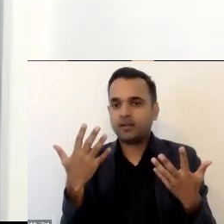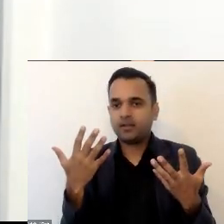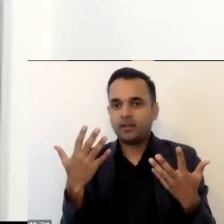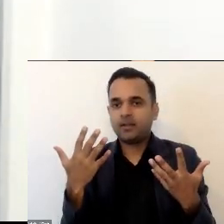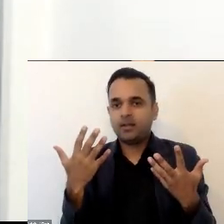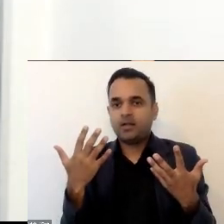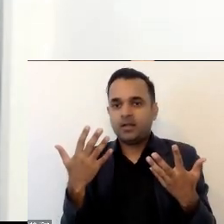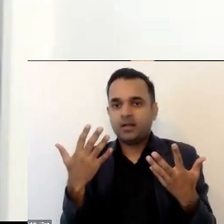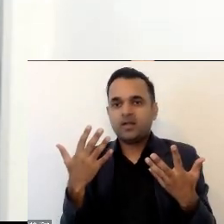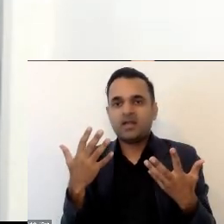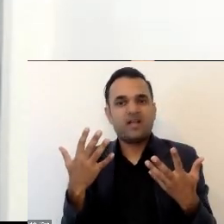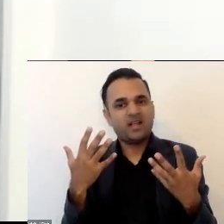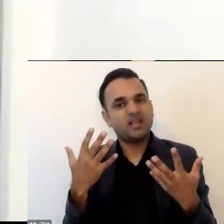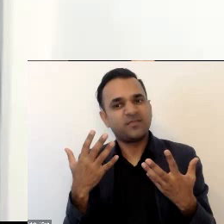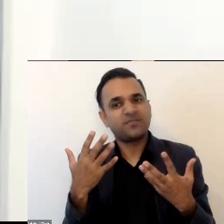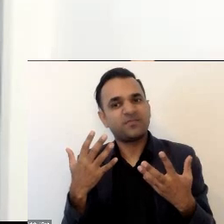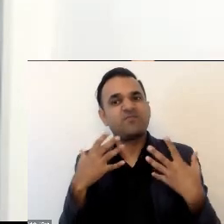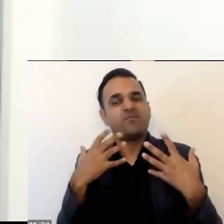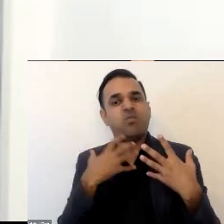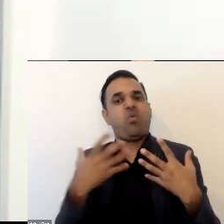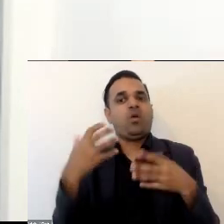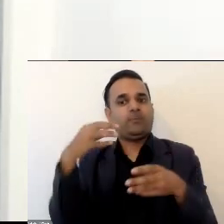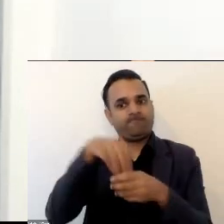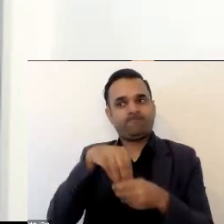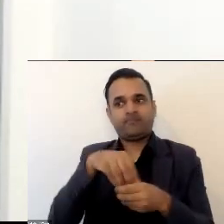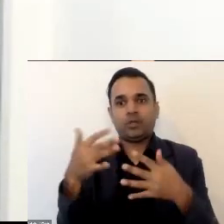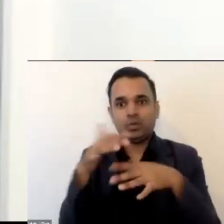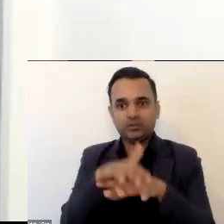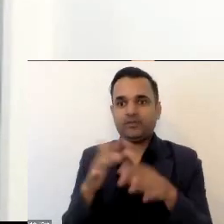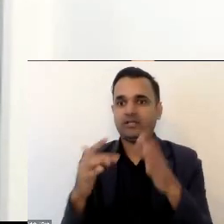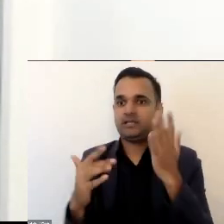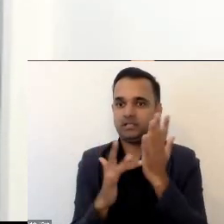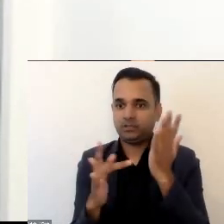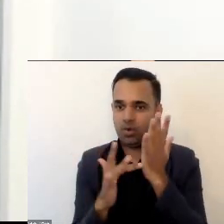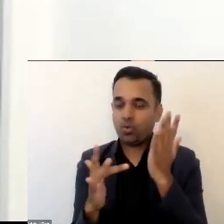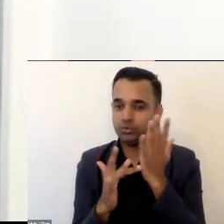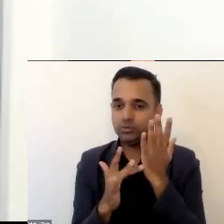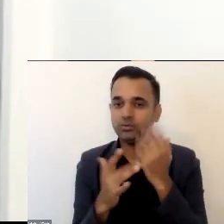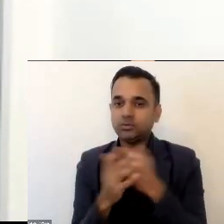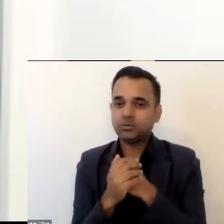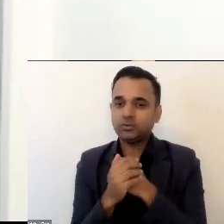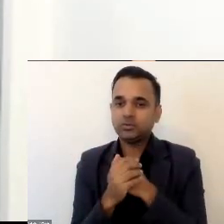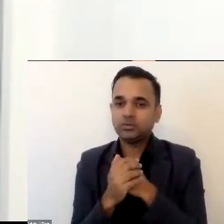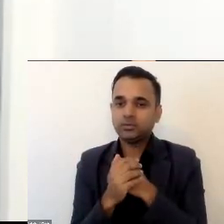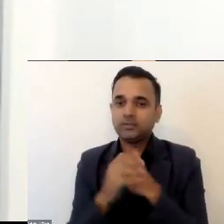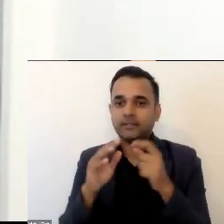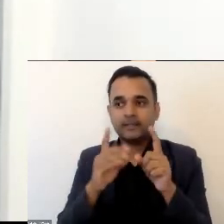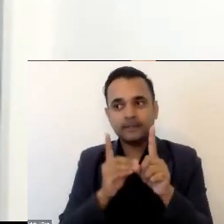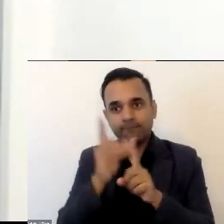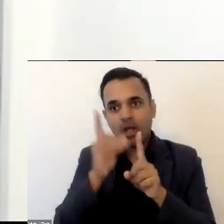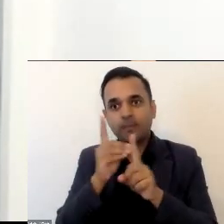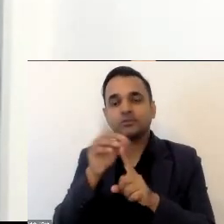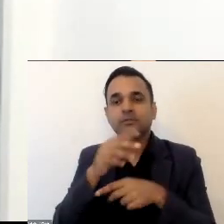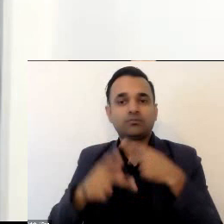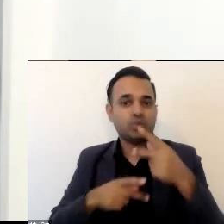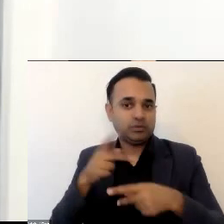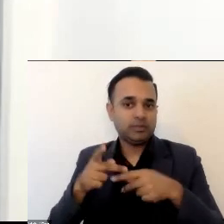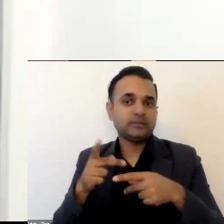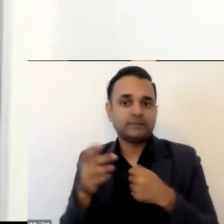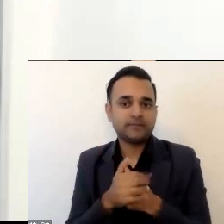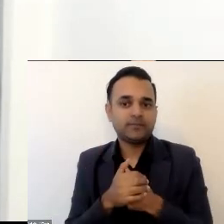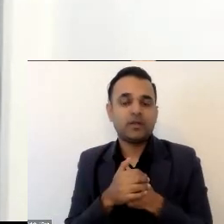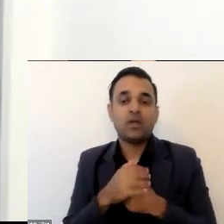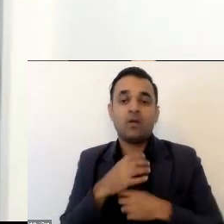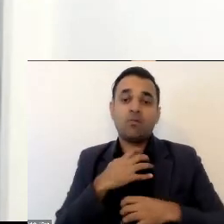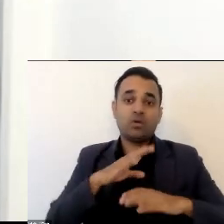development process, and a lot more satisfied customers as a result. And this was especially clear when it came to